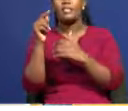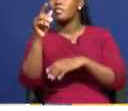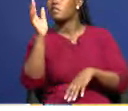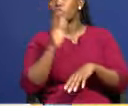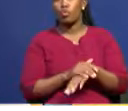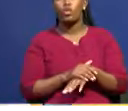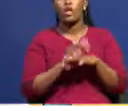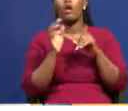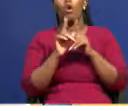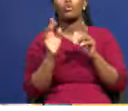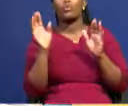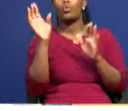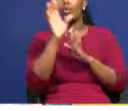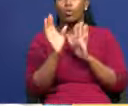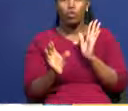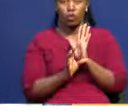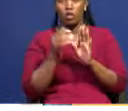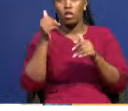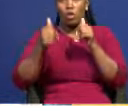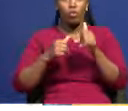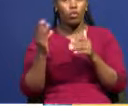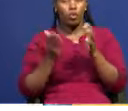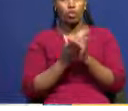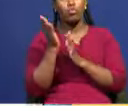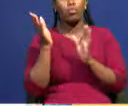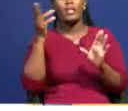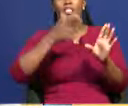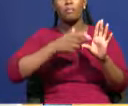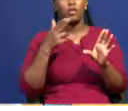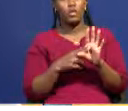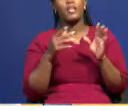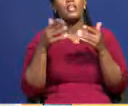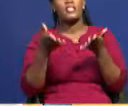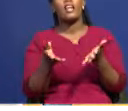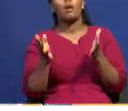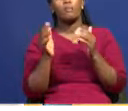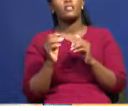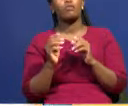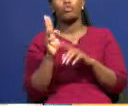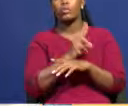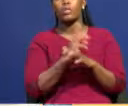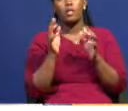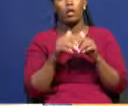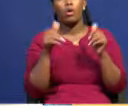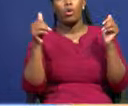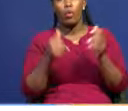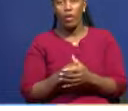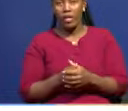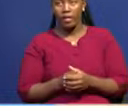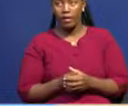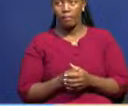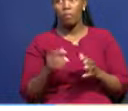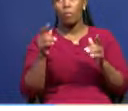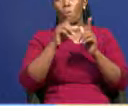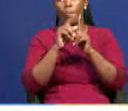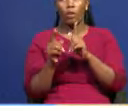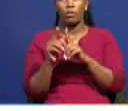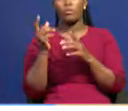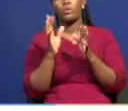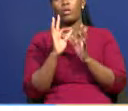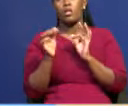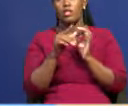constitution that we put in place, which was a participatory constitution, mm-hmm, is taking shape very well. Mm-hmm. And as we continue with this conversation, if